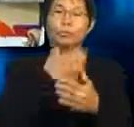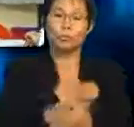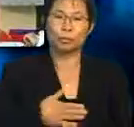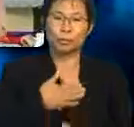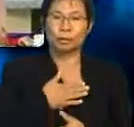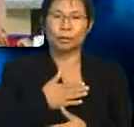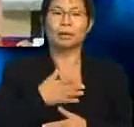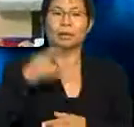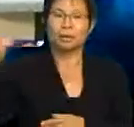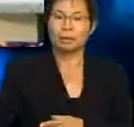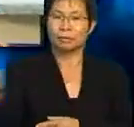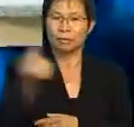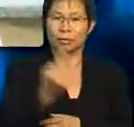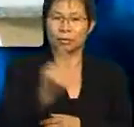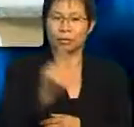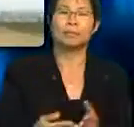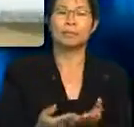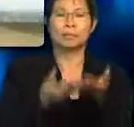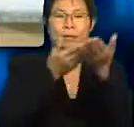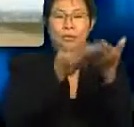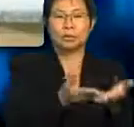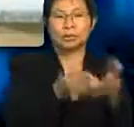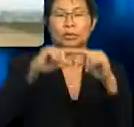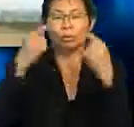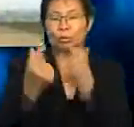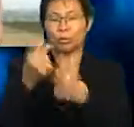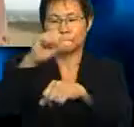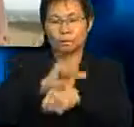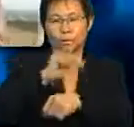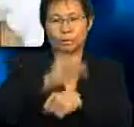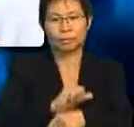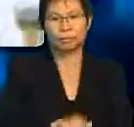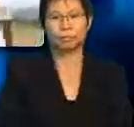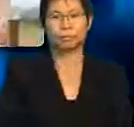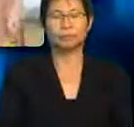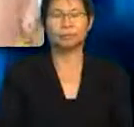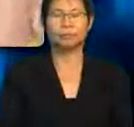please? Come in front and present your group's work.